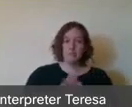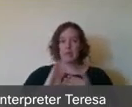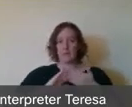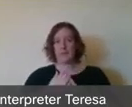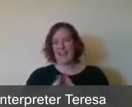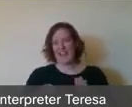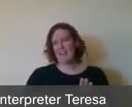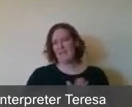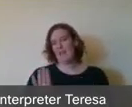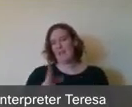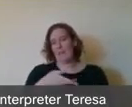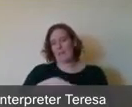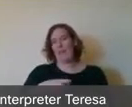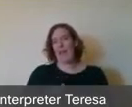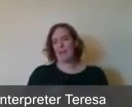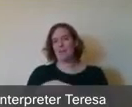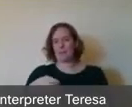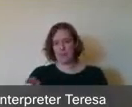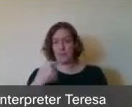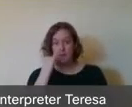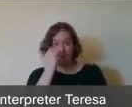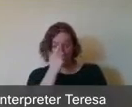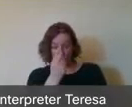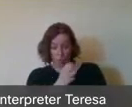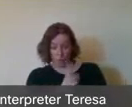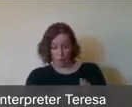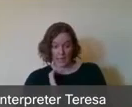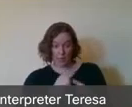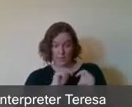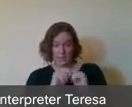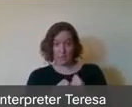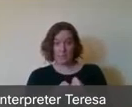professional. If you are interested in joining our team,